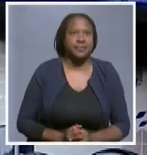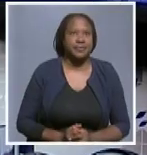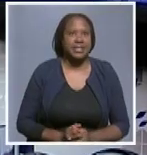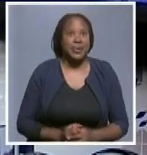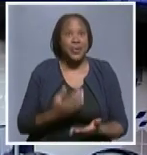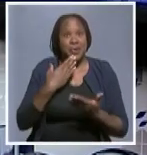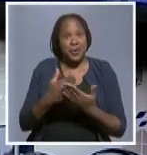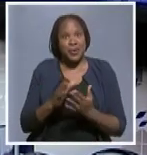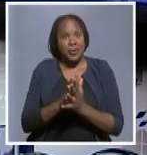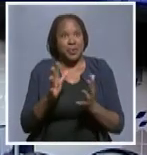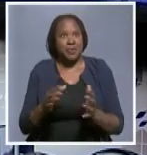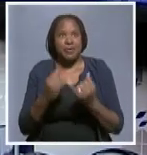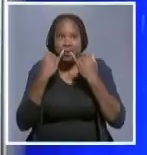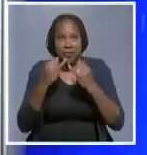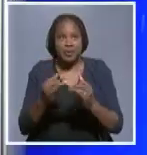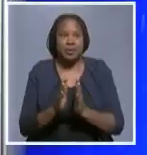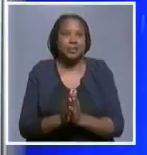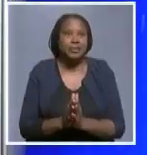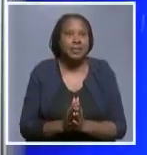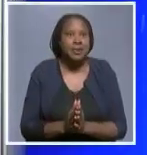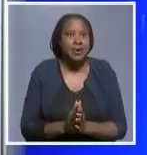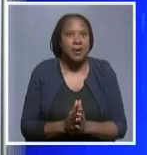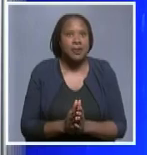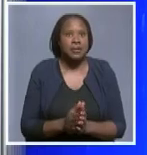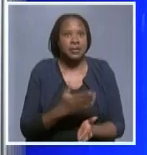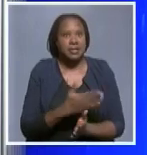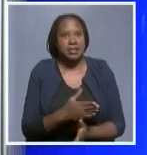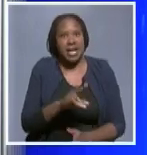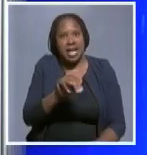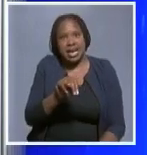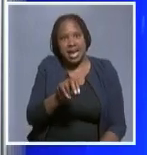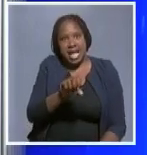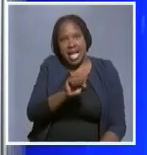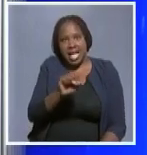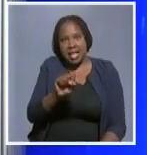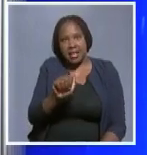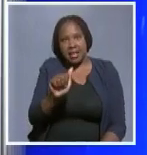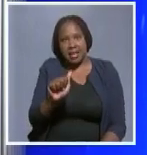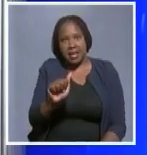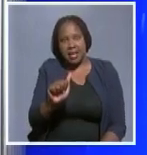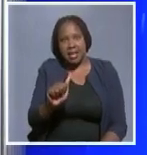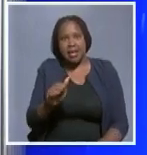time. Thank you. And that was Mr. Alex Chimafeni, NSA Statistician General, talking to